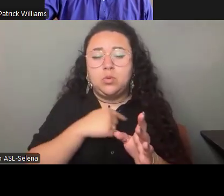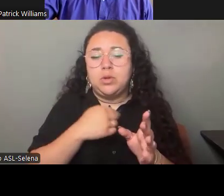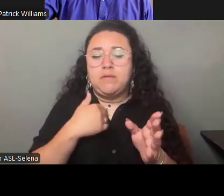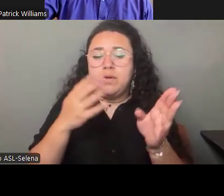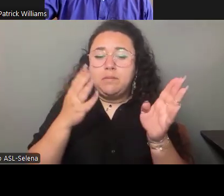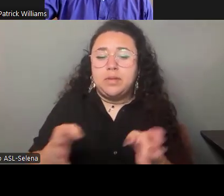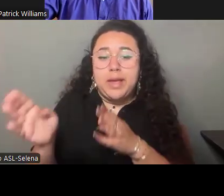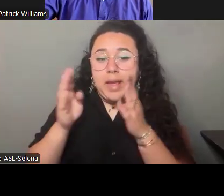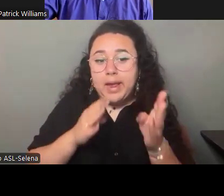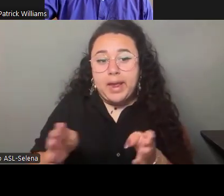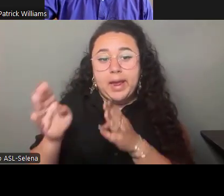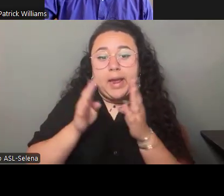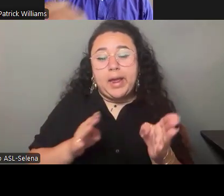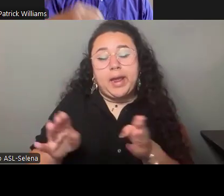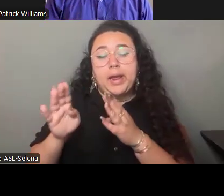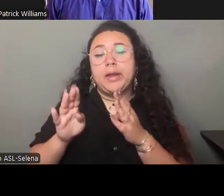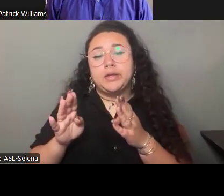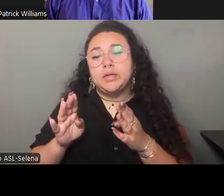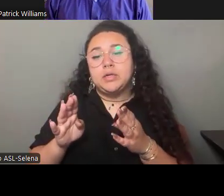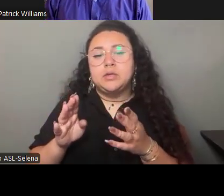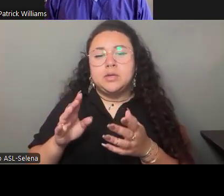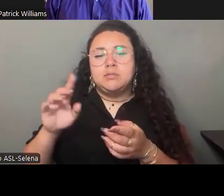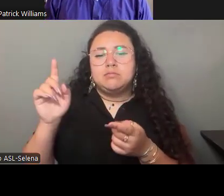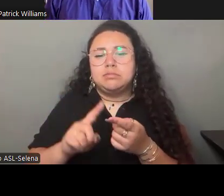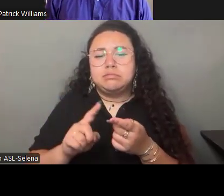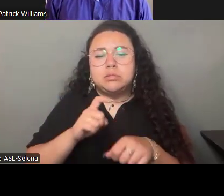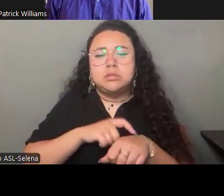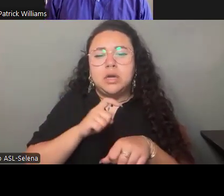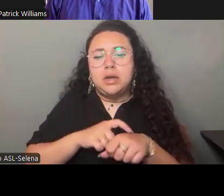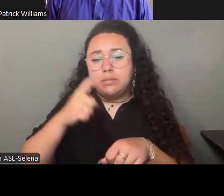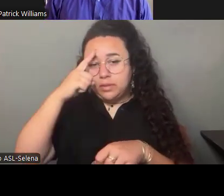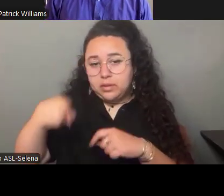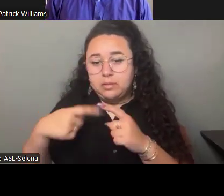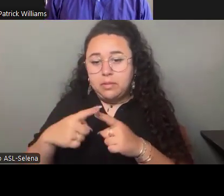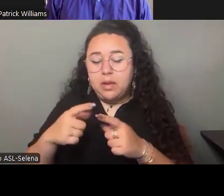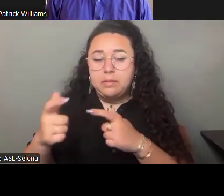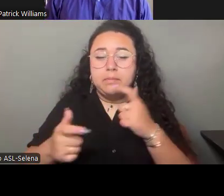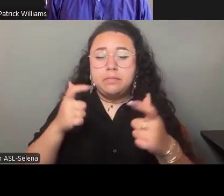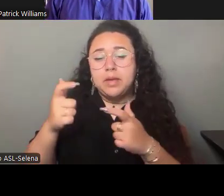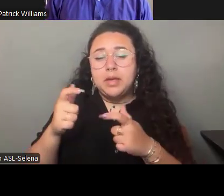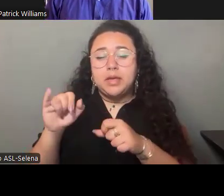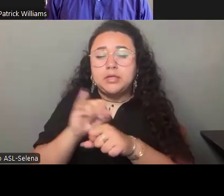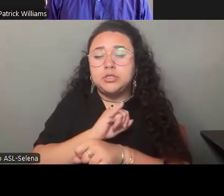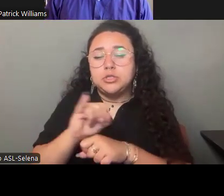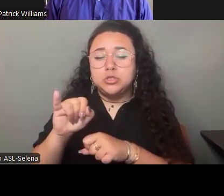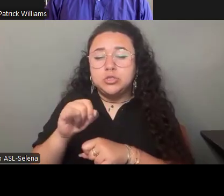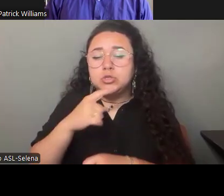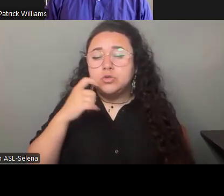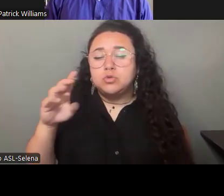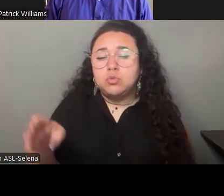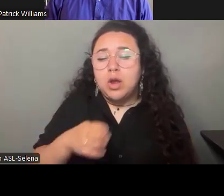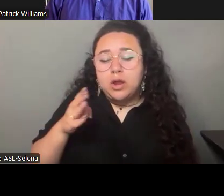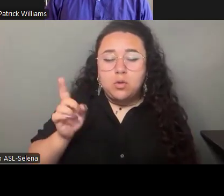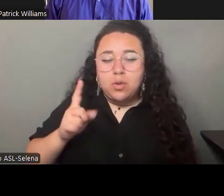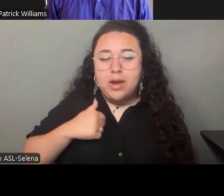life than they used to have. I think about the giant industrial dryer in the first apartment complex I lived in